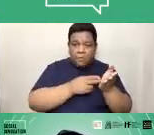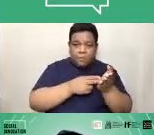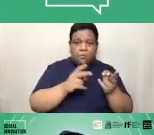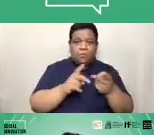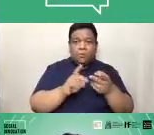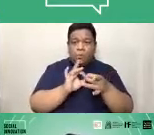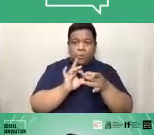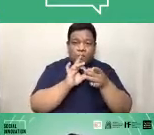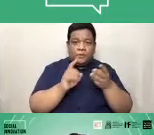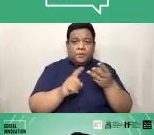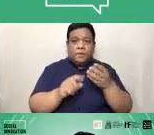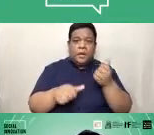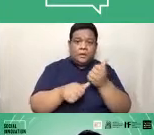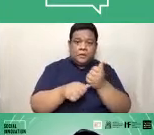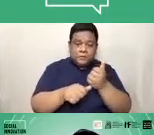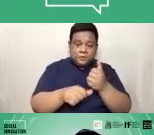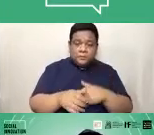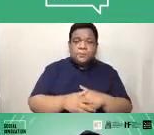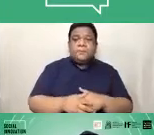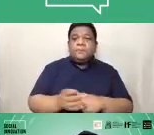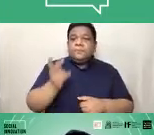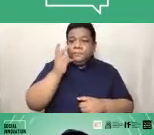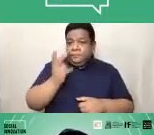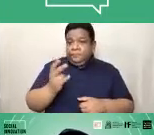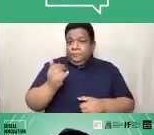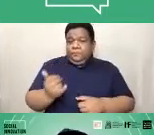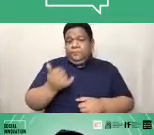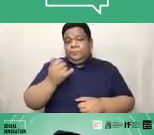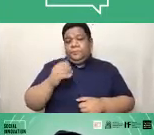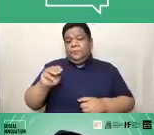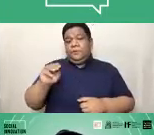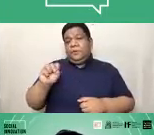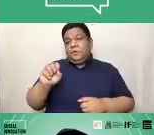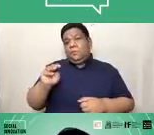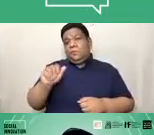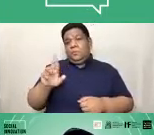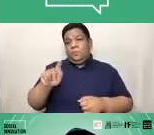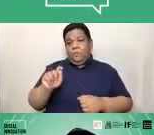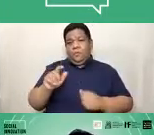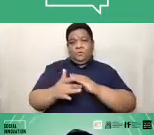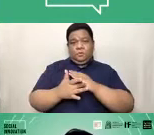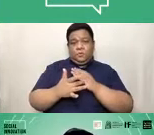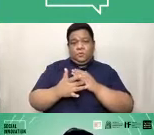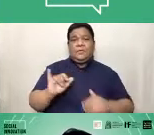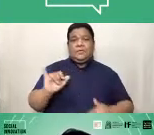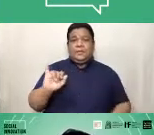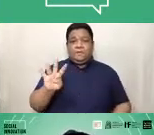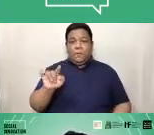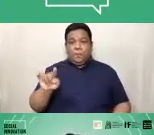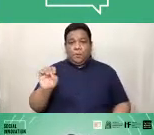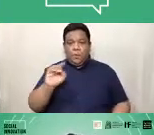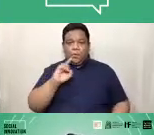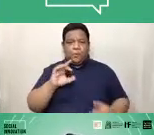assistance. So you see here that smart technology and Industry 4.0 are very closely related